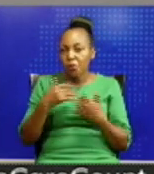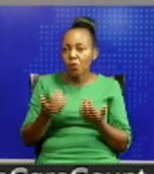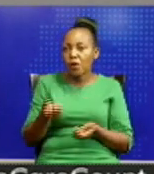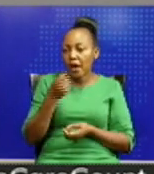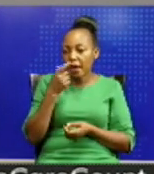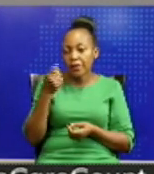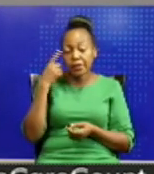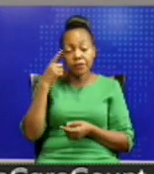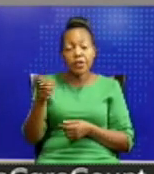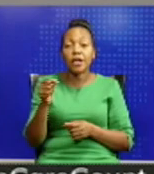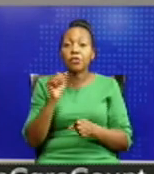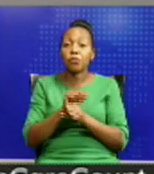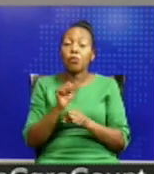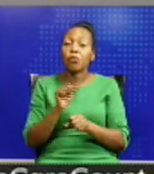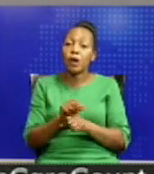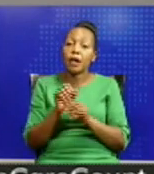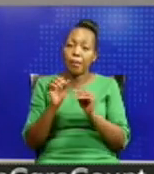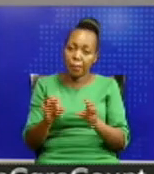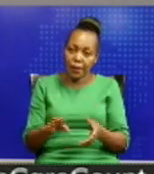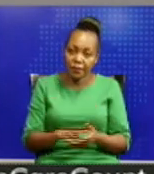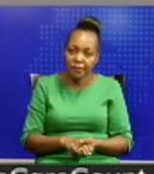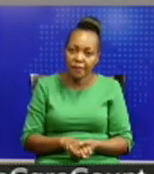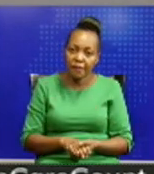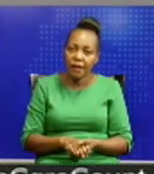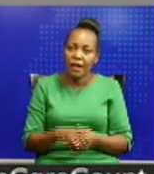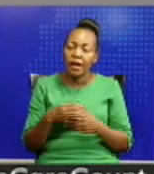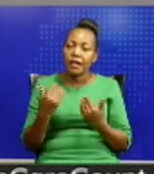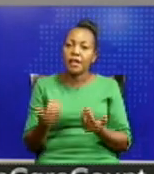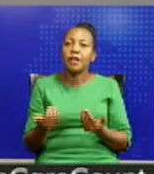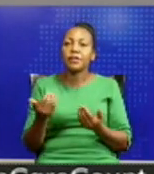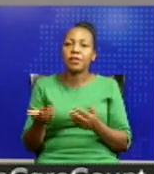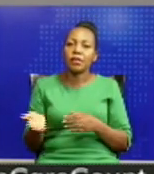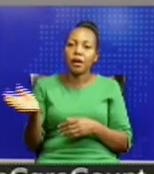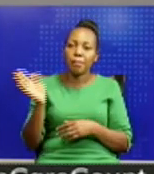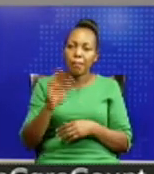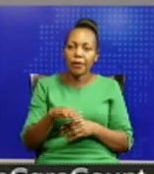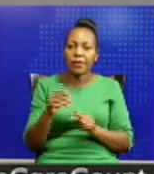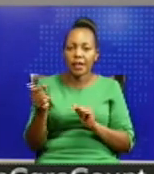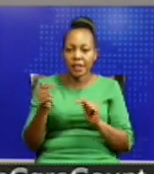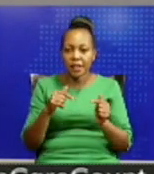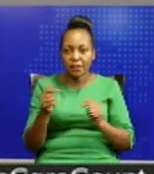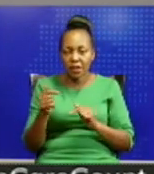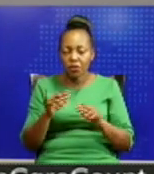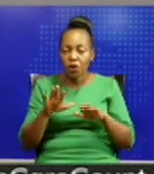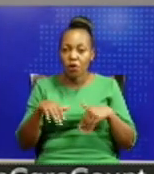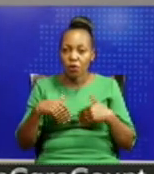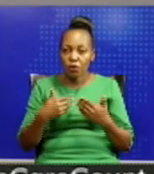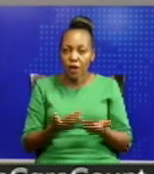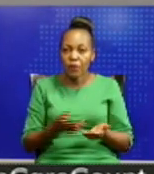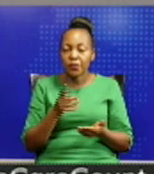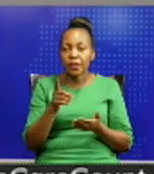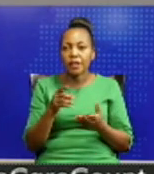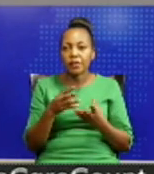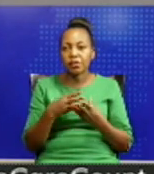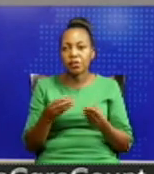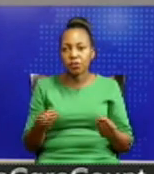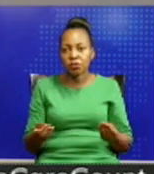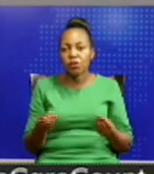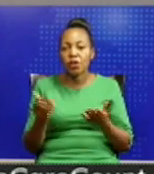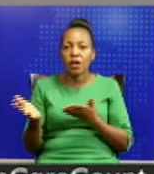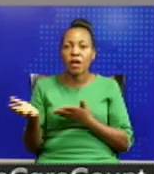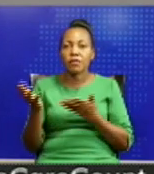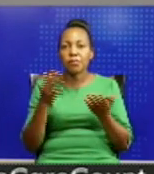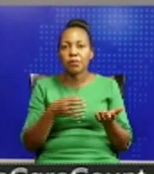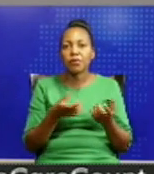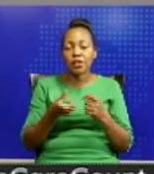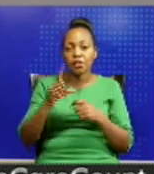COVID-19 pandemic on unpaid caregivers and the economy. We shall come back with that conversation on how that issue has brought about